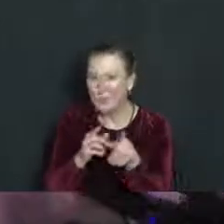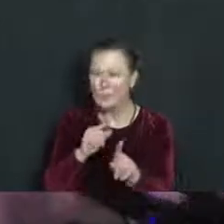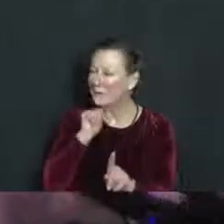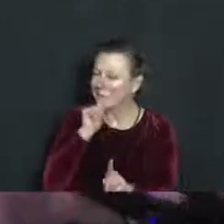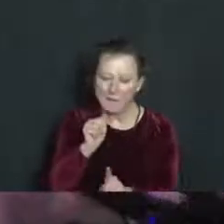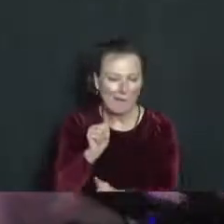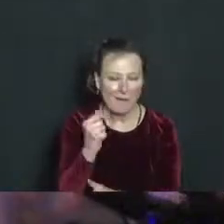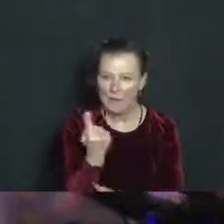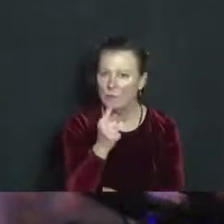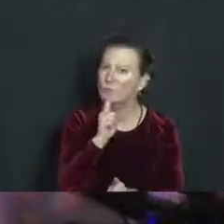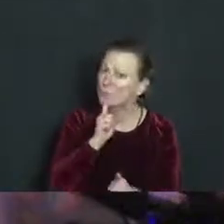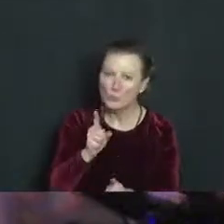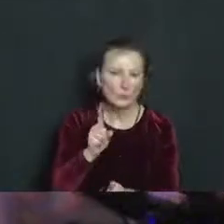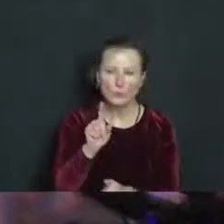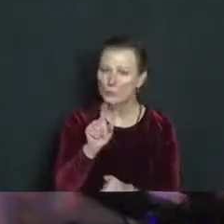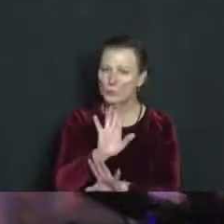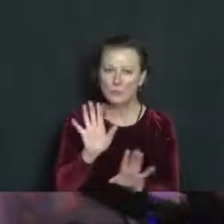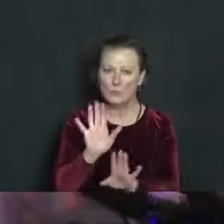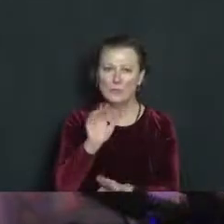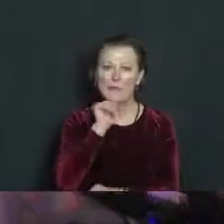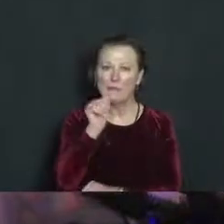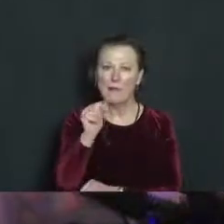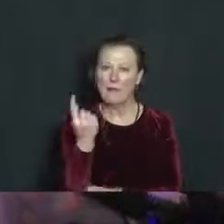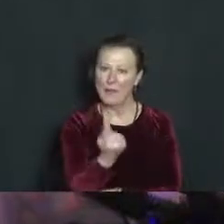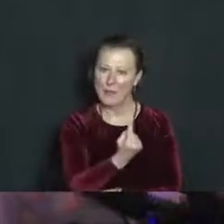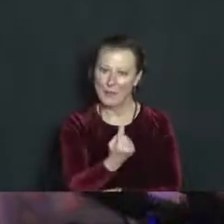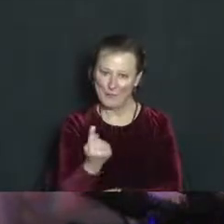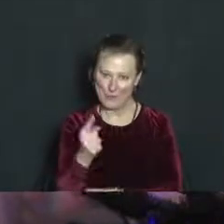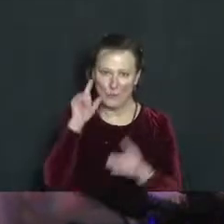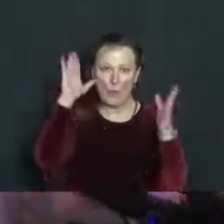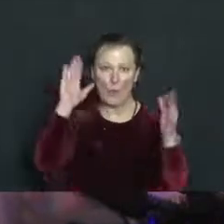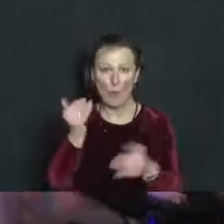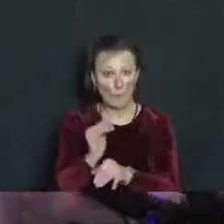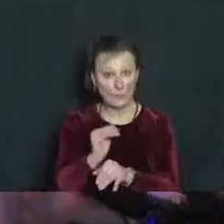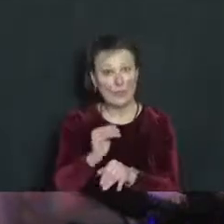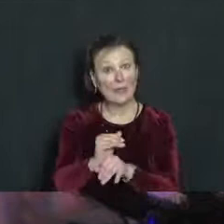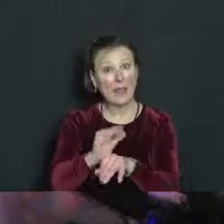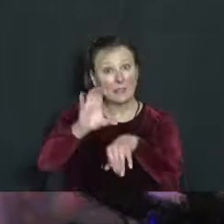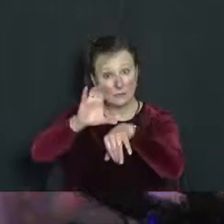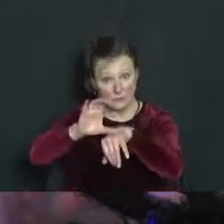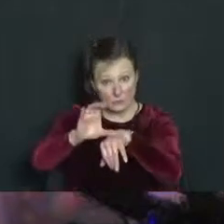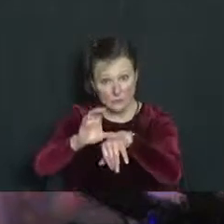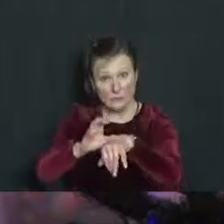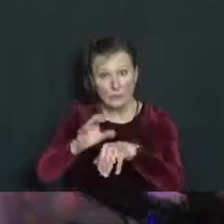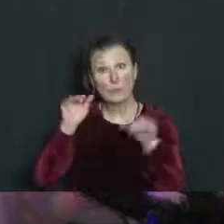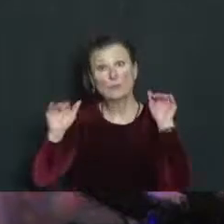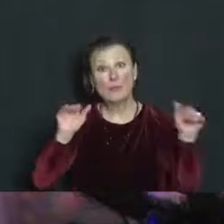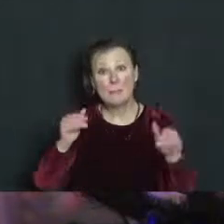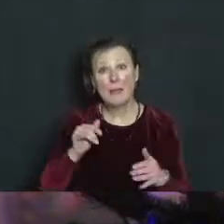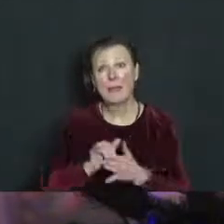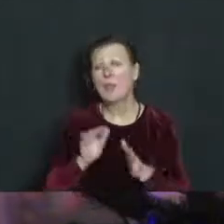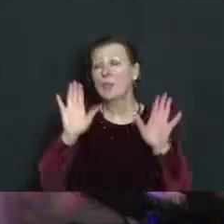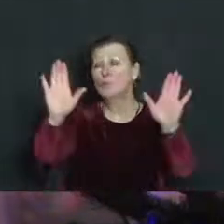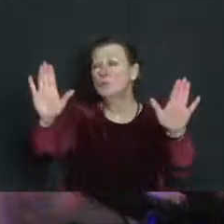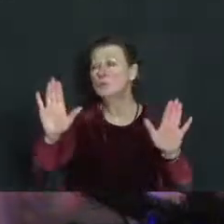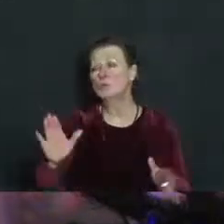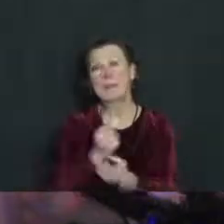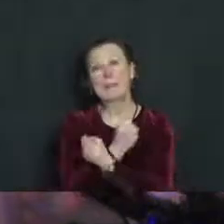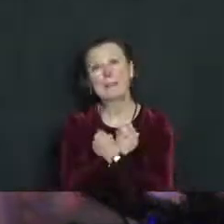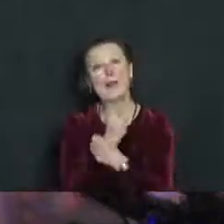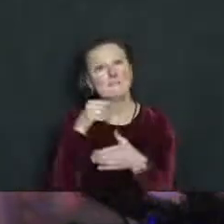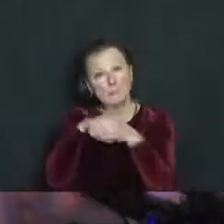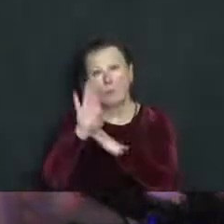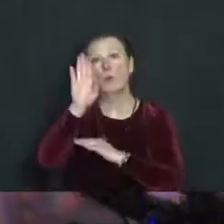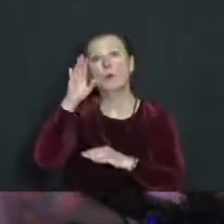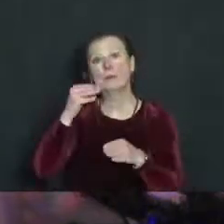alone. You're not truly alone. May tonight's service remind us that great love is born into this world, even